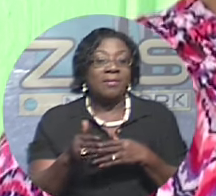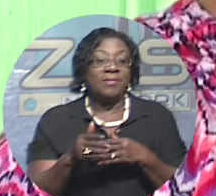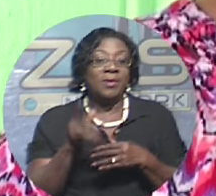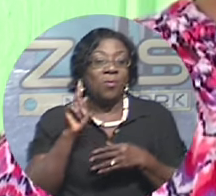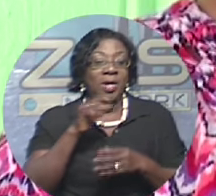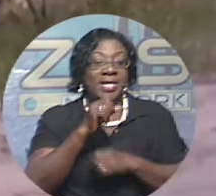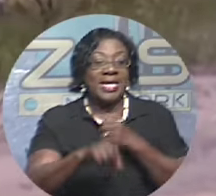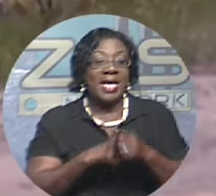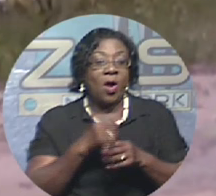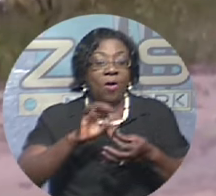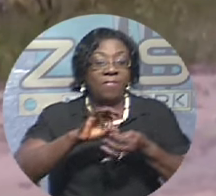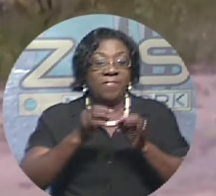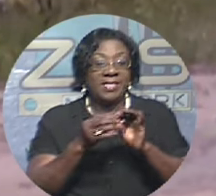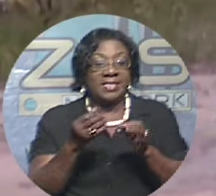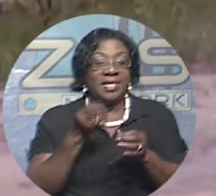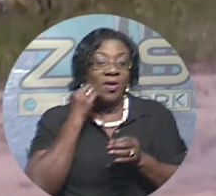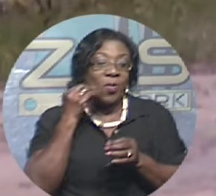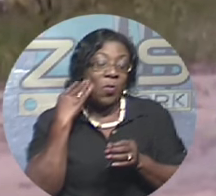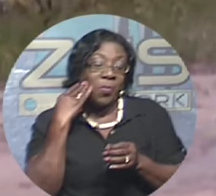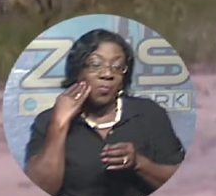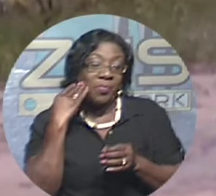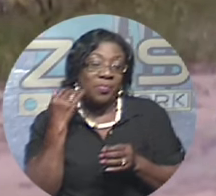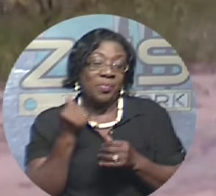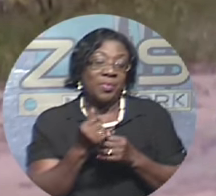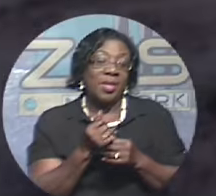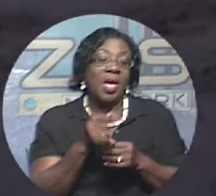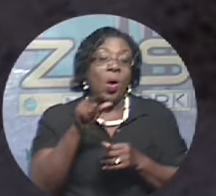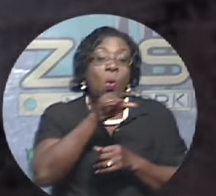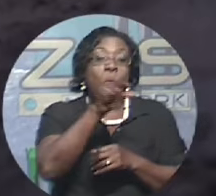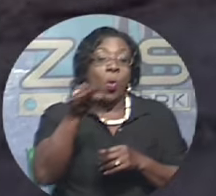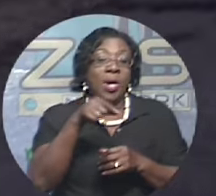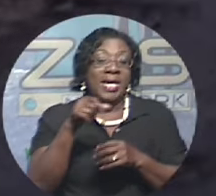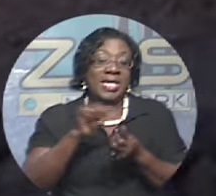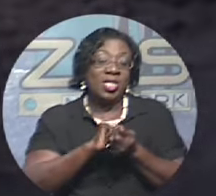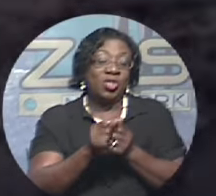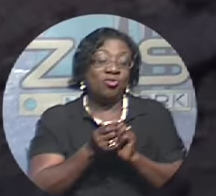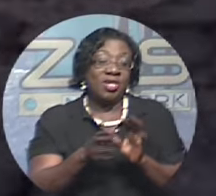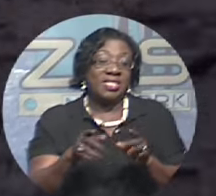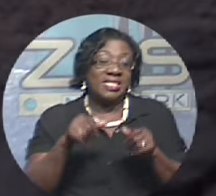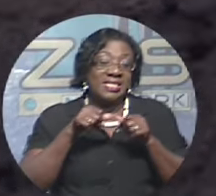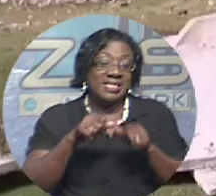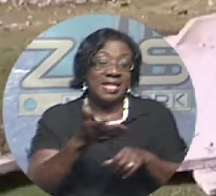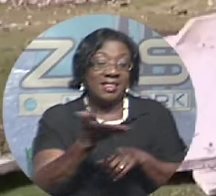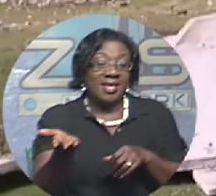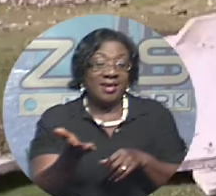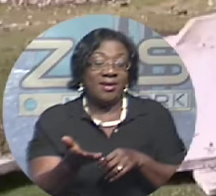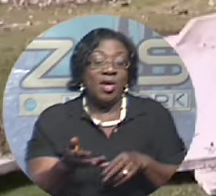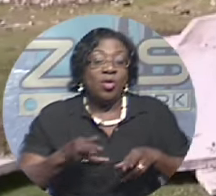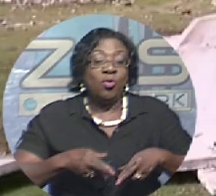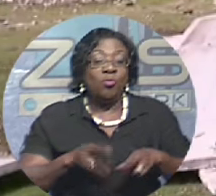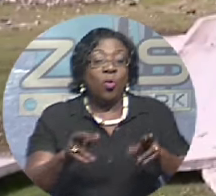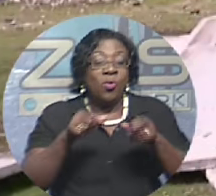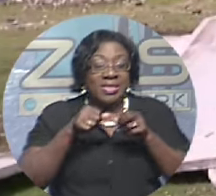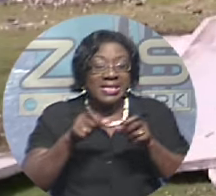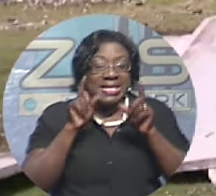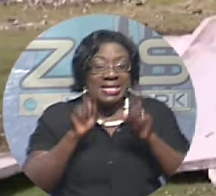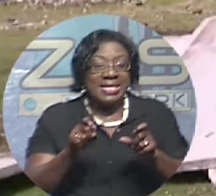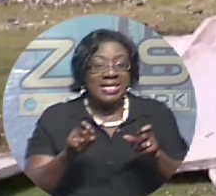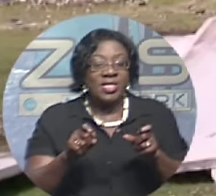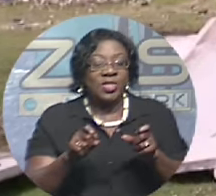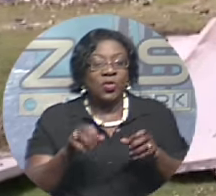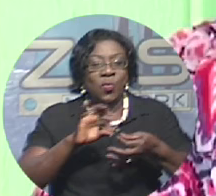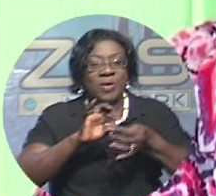year of renovating. Joaquin's destruction still clearly evident by roads badly in need of repair and unfinished